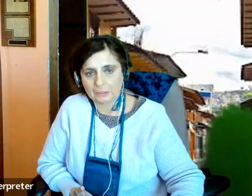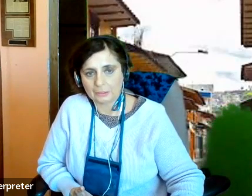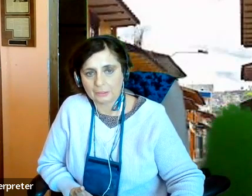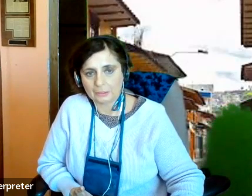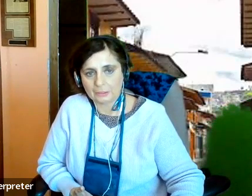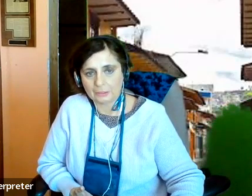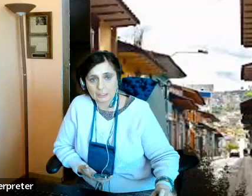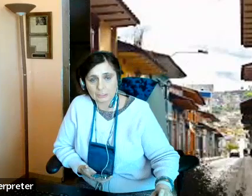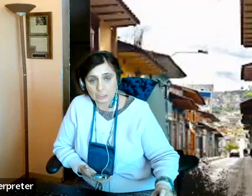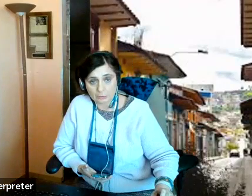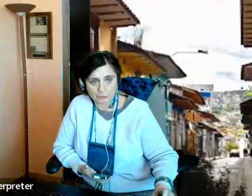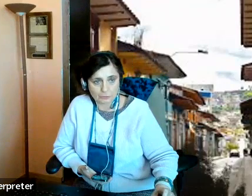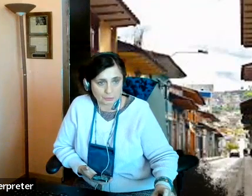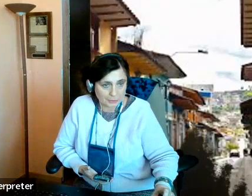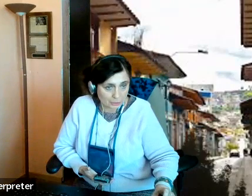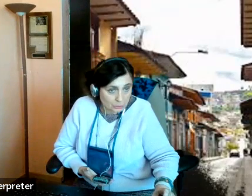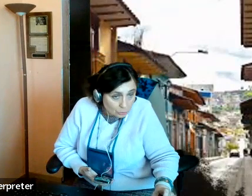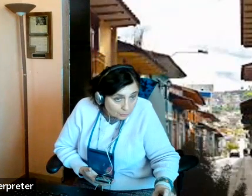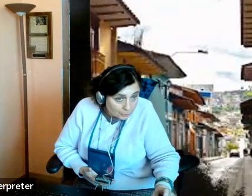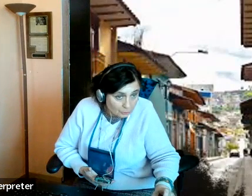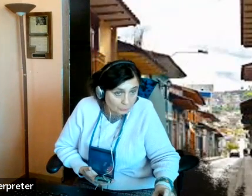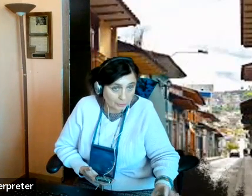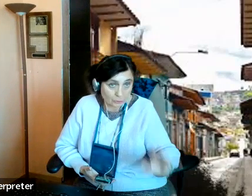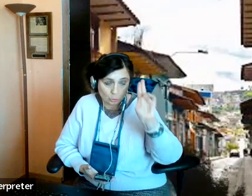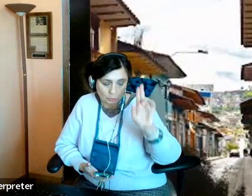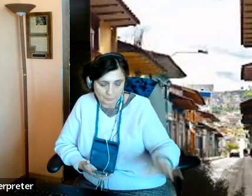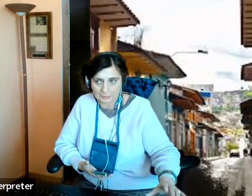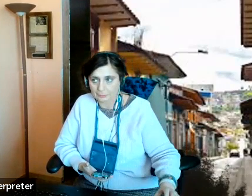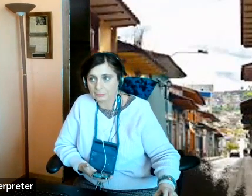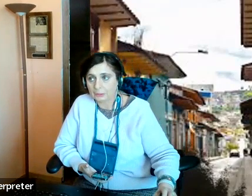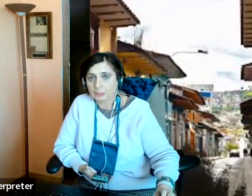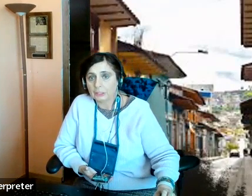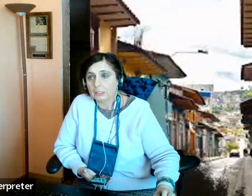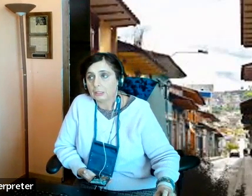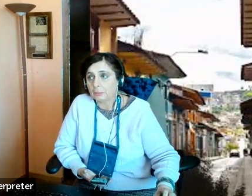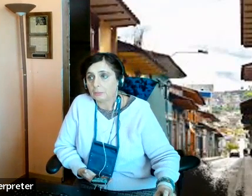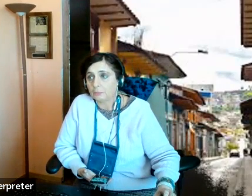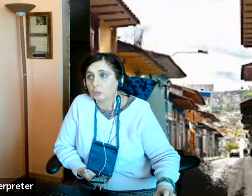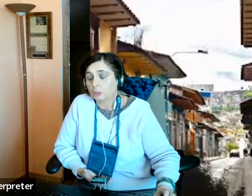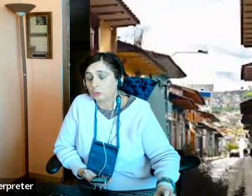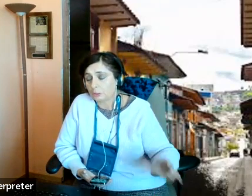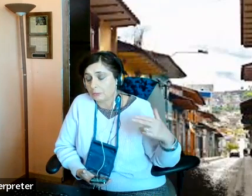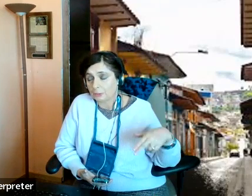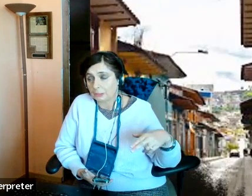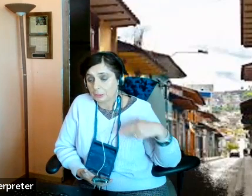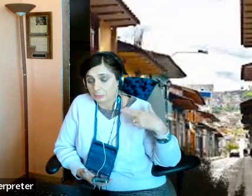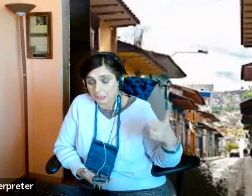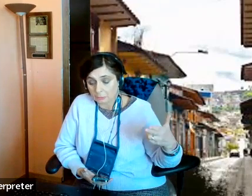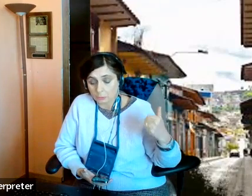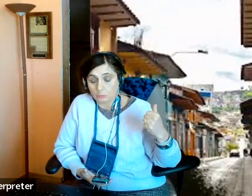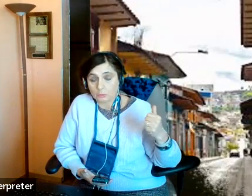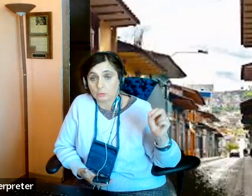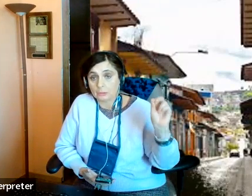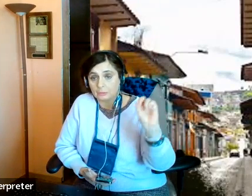And then she will add Jennifer, who's Spanish interpreter as well. There's two of us. Are you going to leave one of us in the